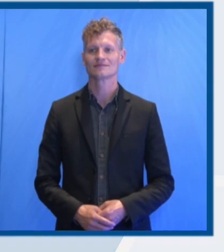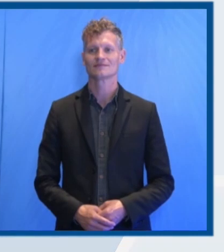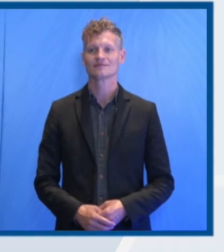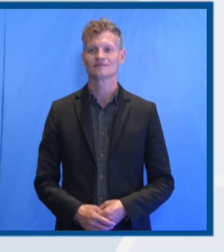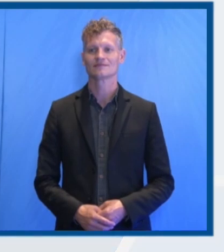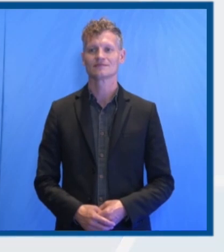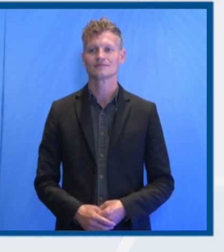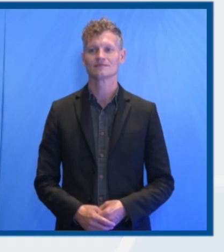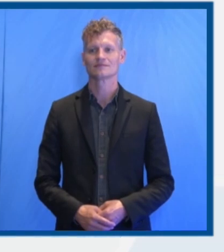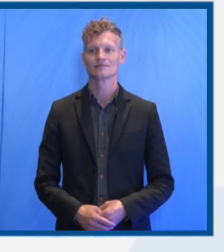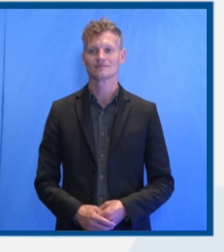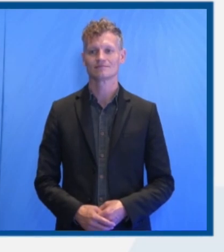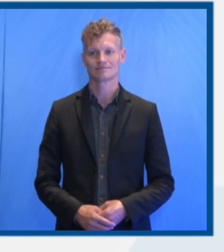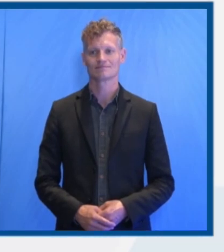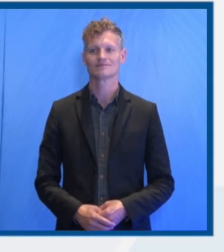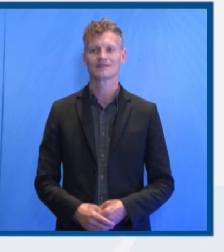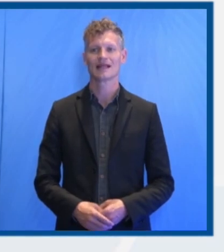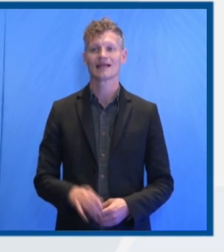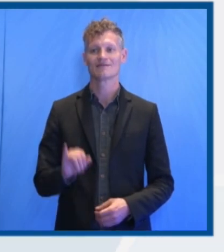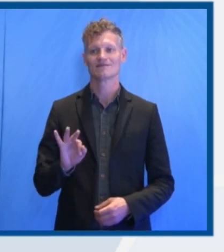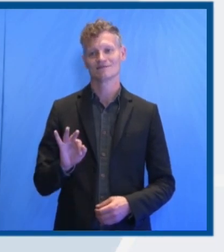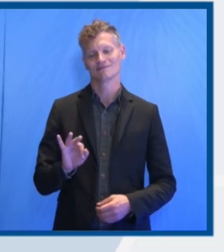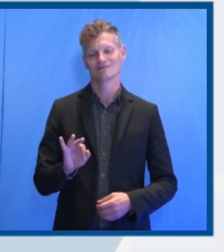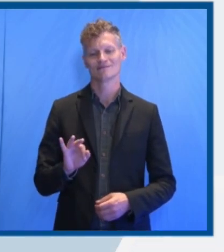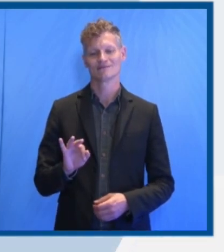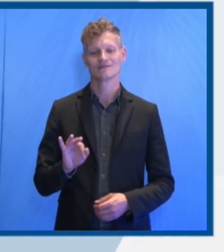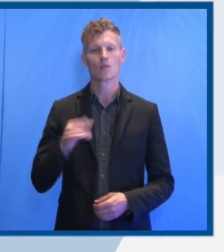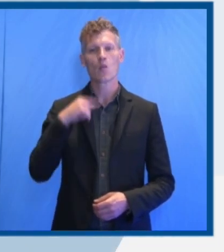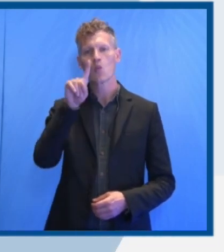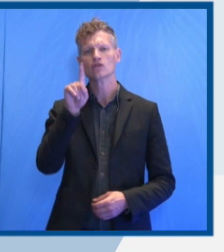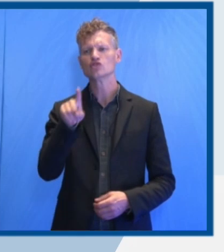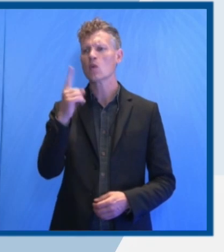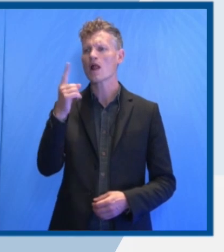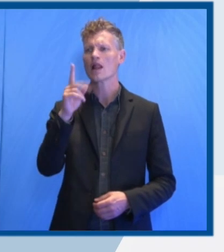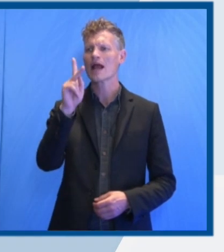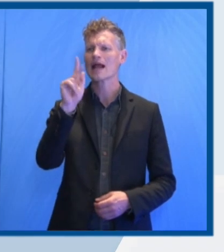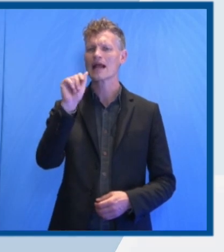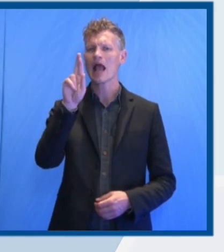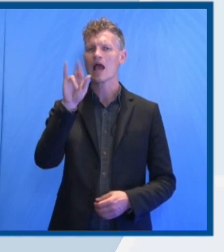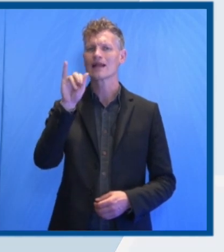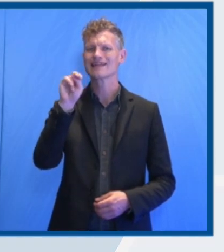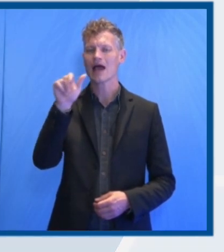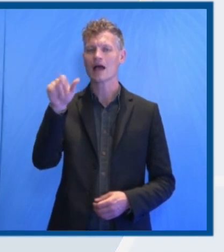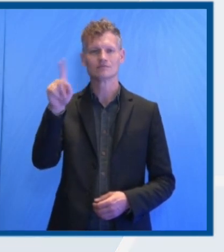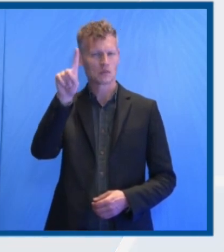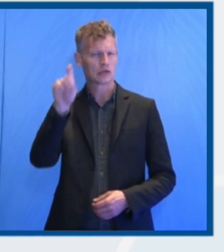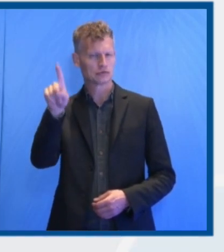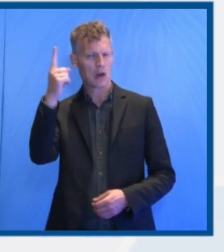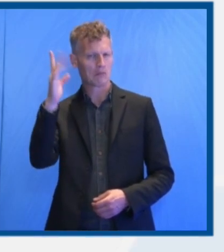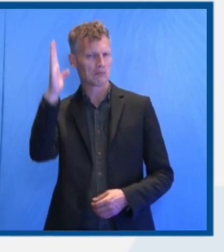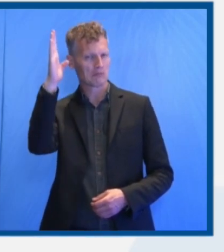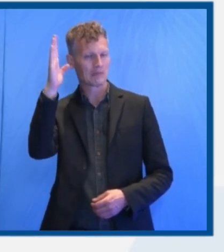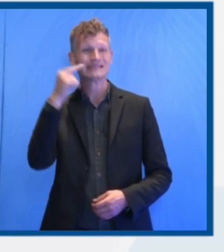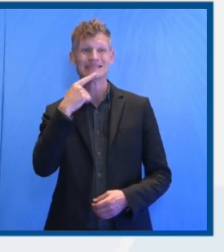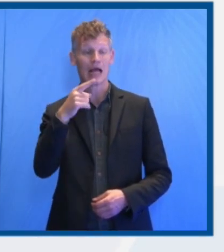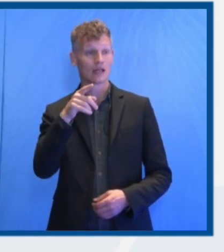So one of them is to Karina. Karina, did you ever convince a company to invest in nature-based